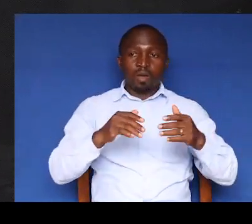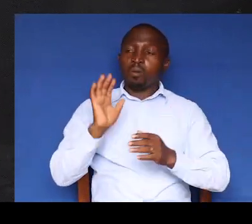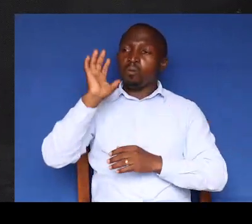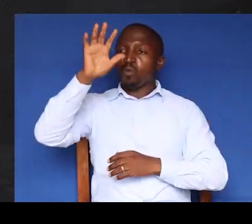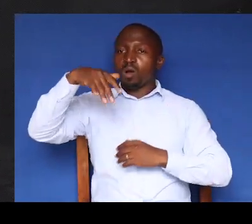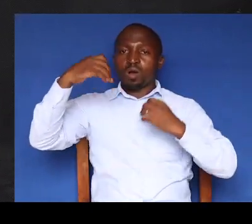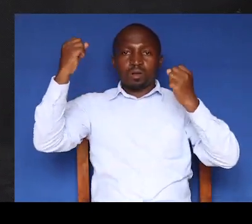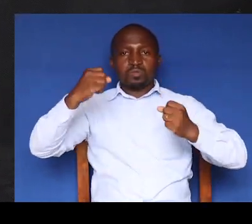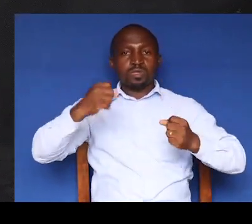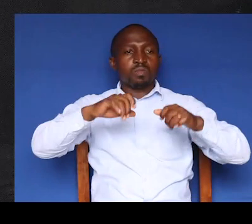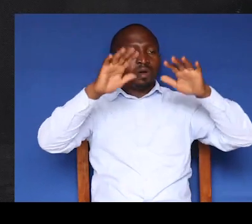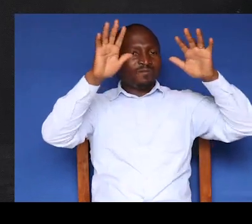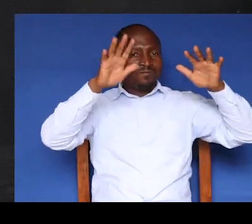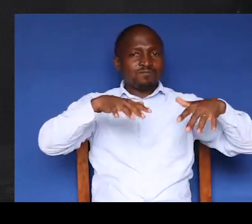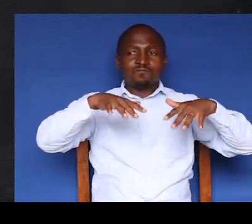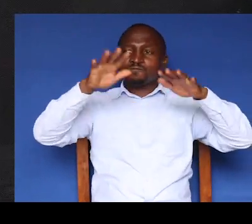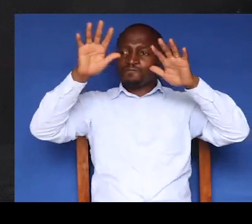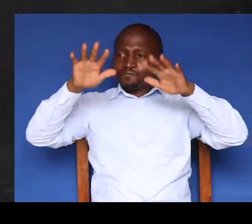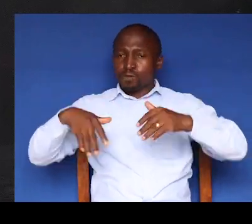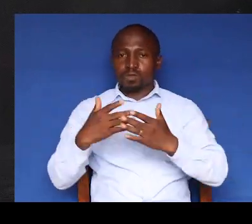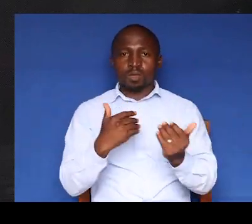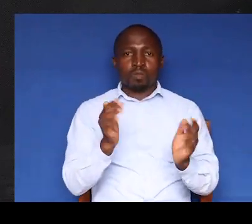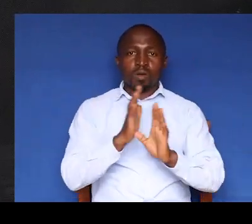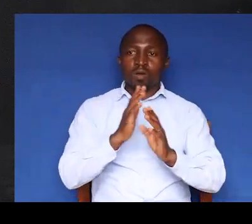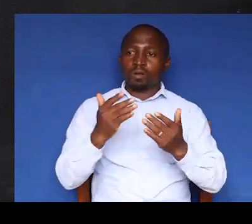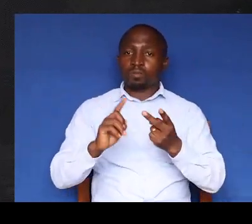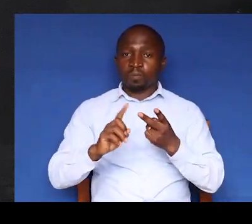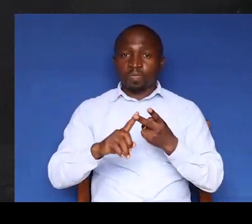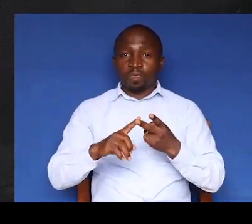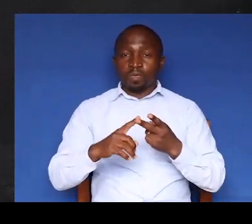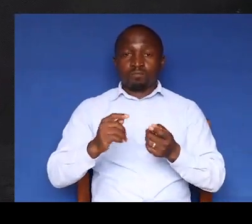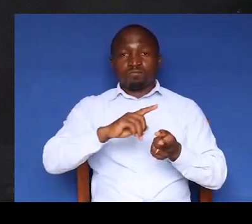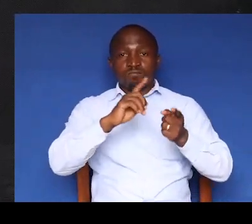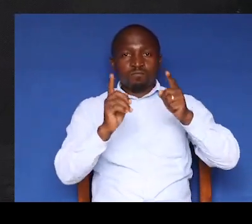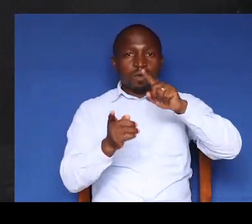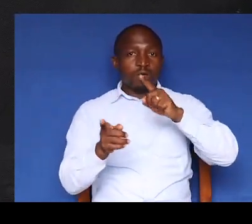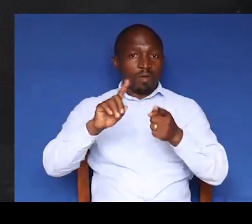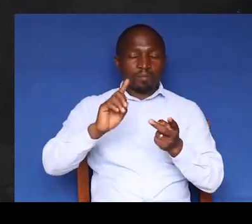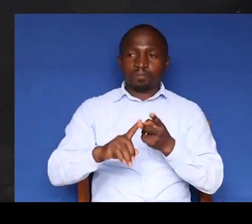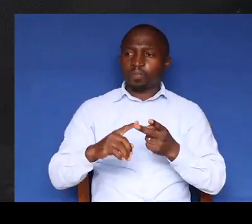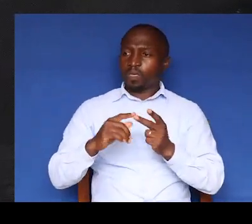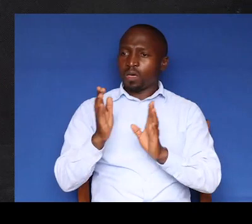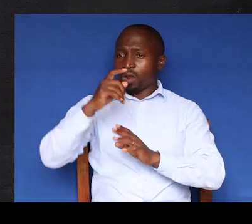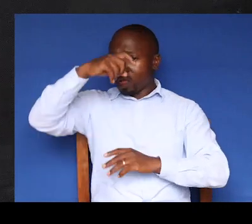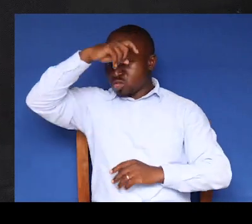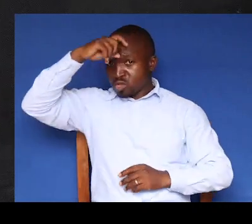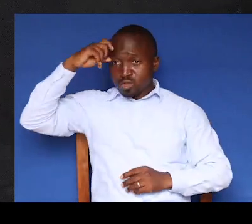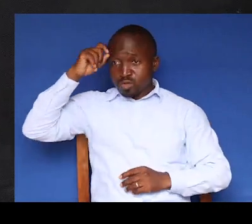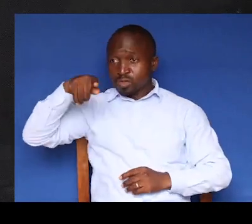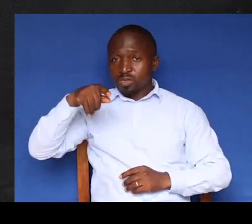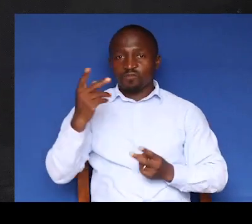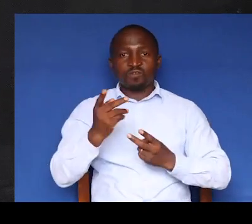the year because of convergence of air masses. But the temperature there has a remarkable